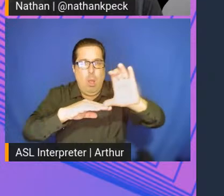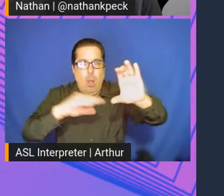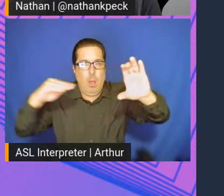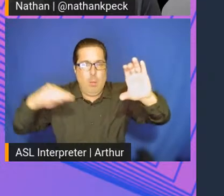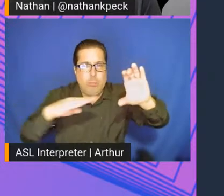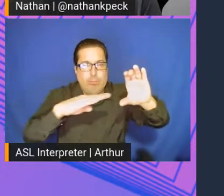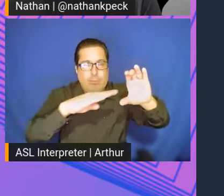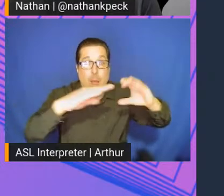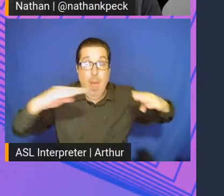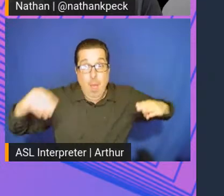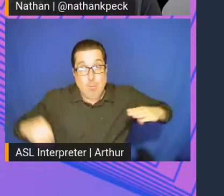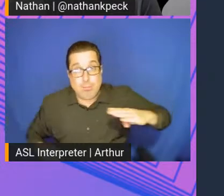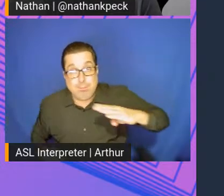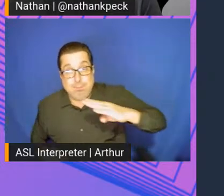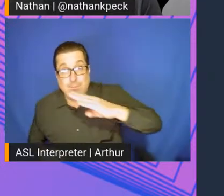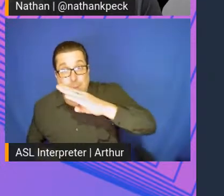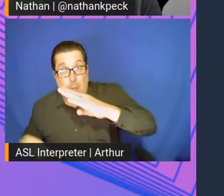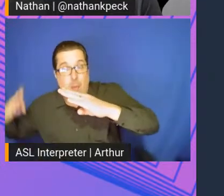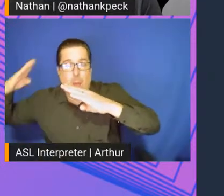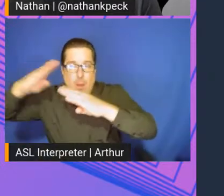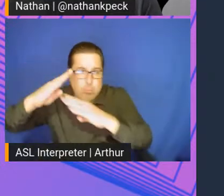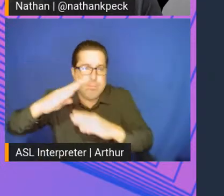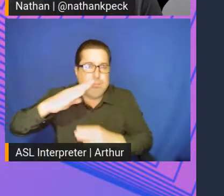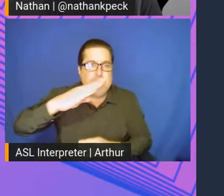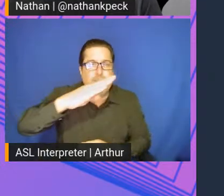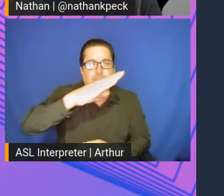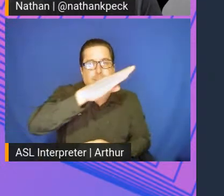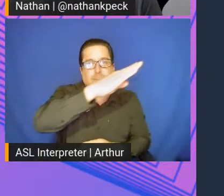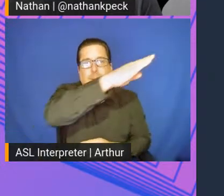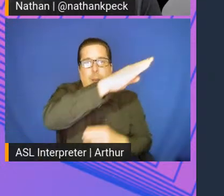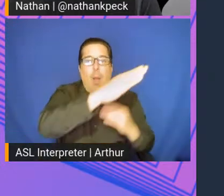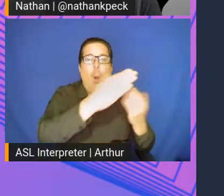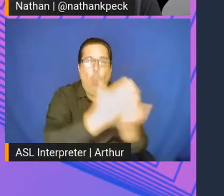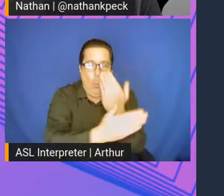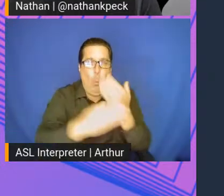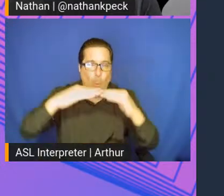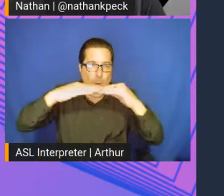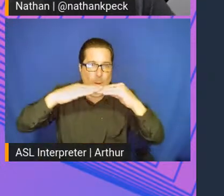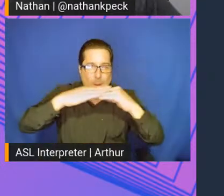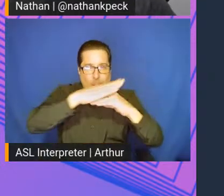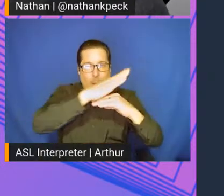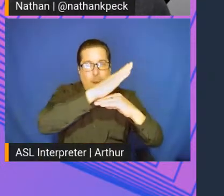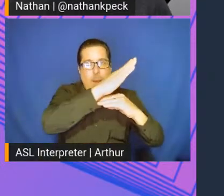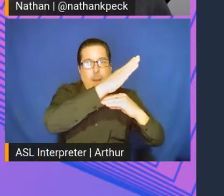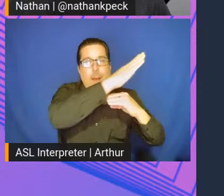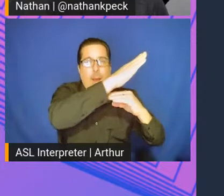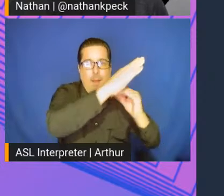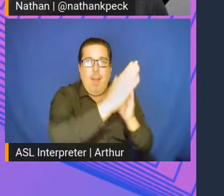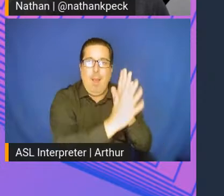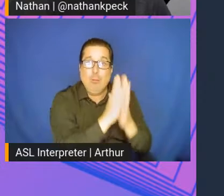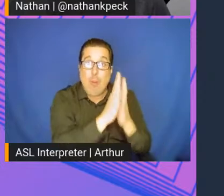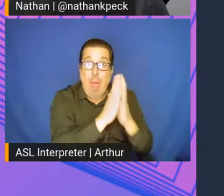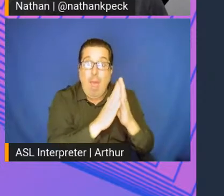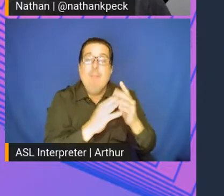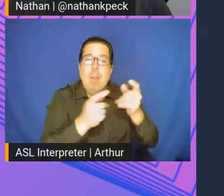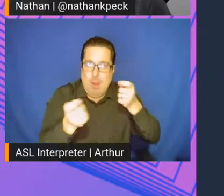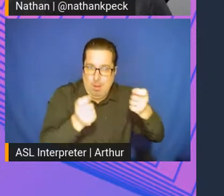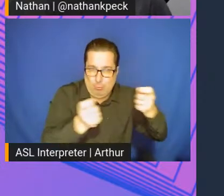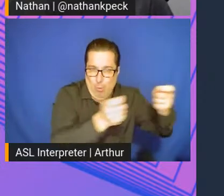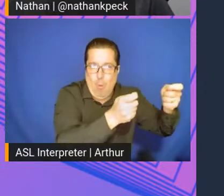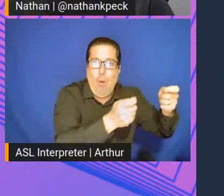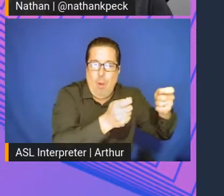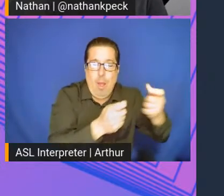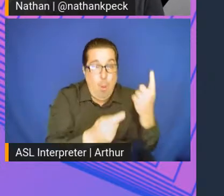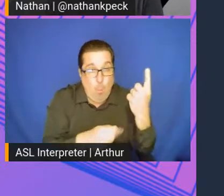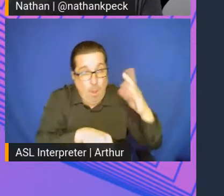as that first 2 start, they handle the traffic quite nicely. But I want to highlight one caveat,